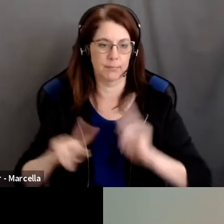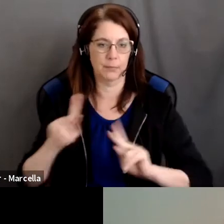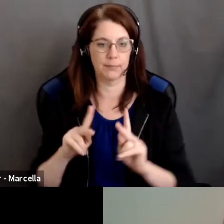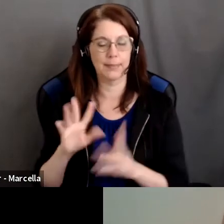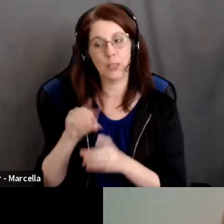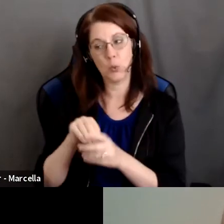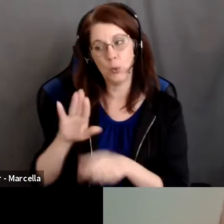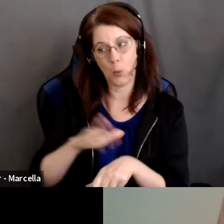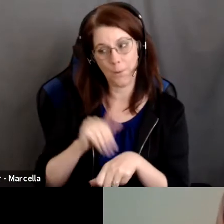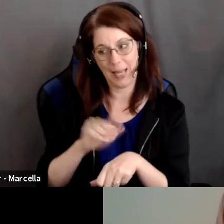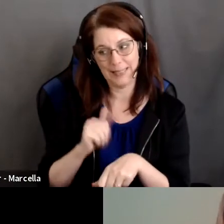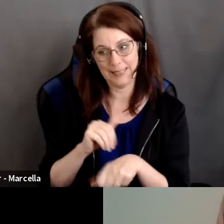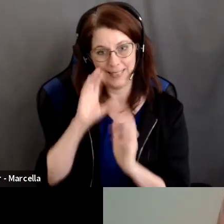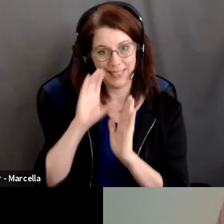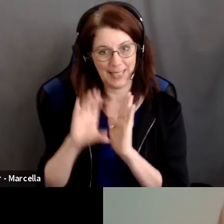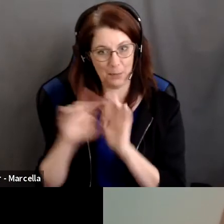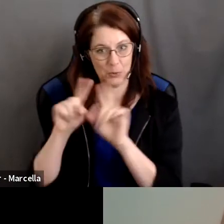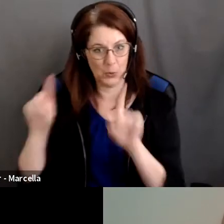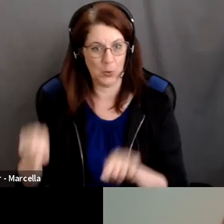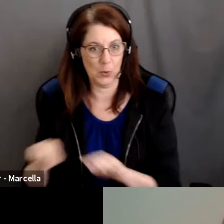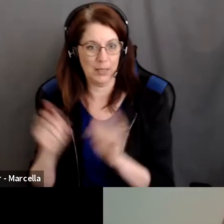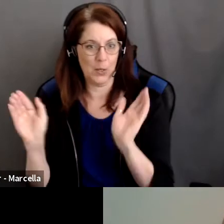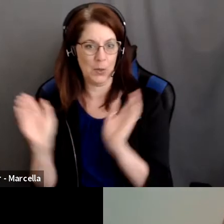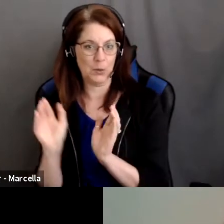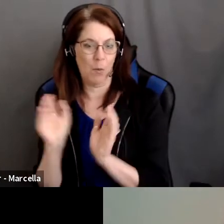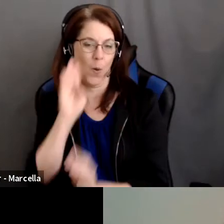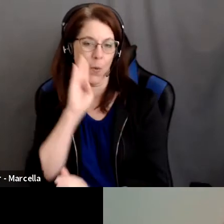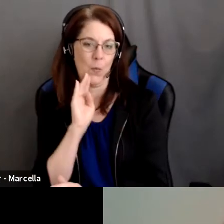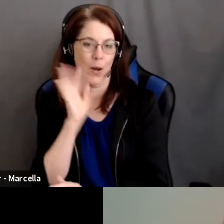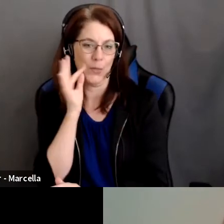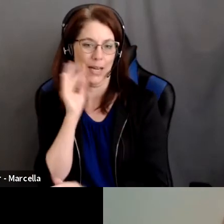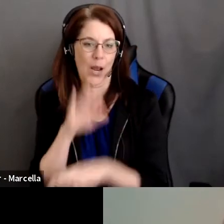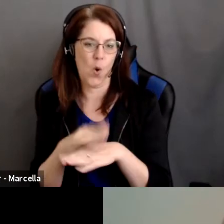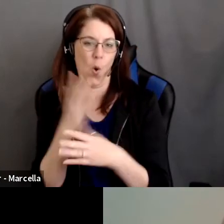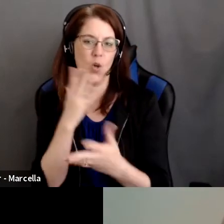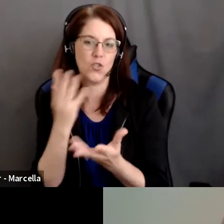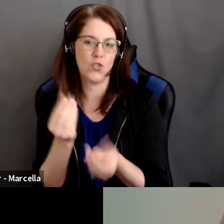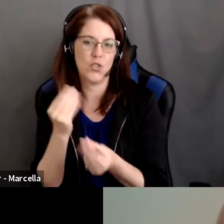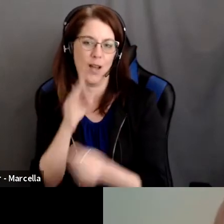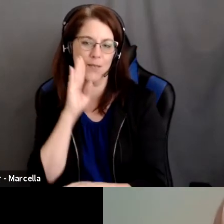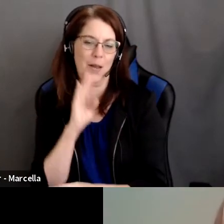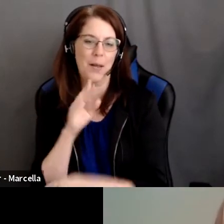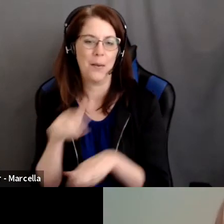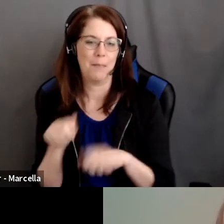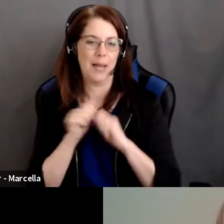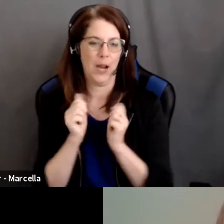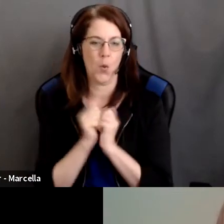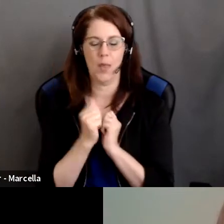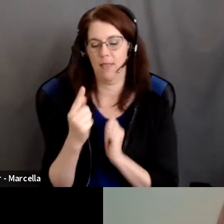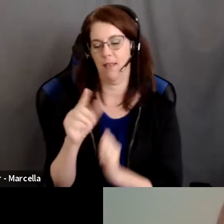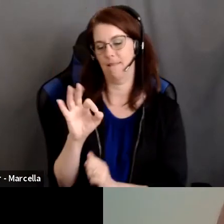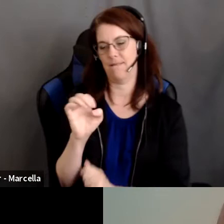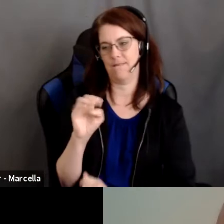even your pets. The image on the screen is a small beige cat resting on a soft beige blanket, and she has one of